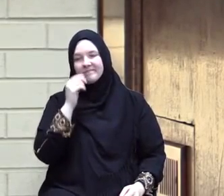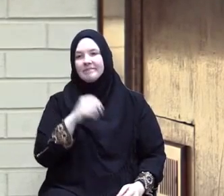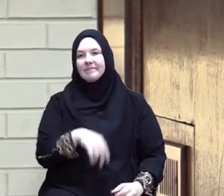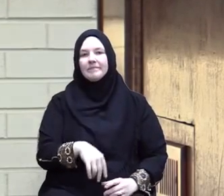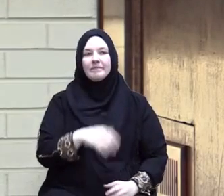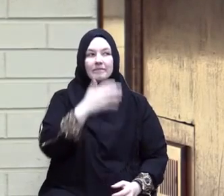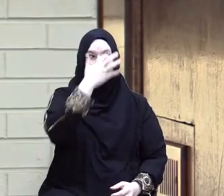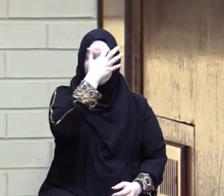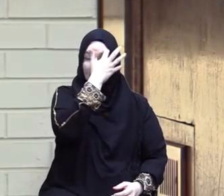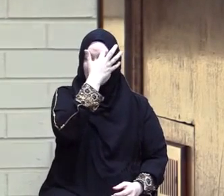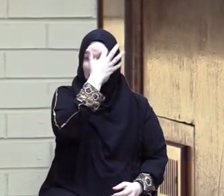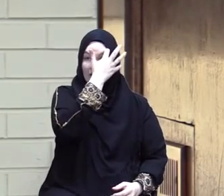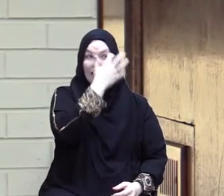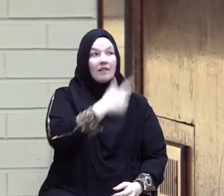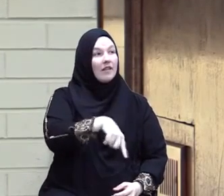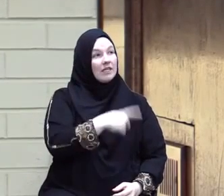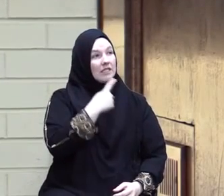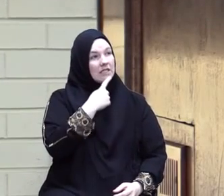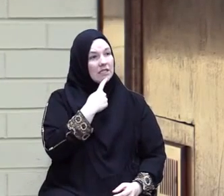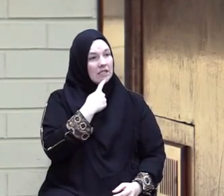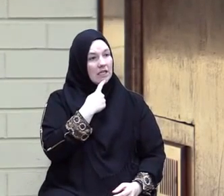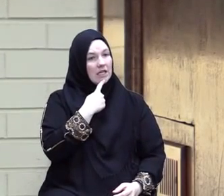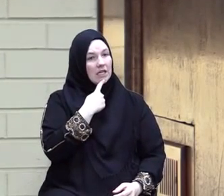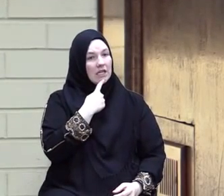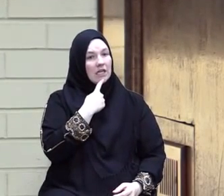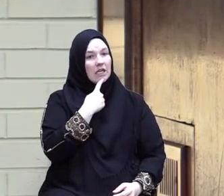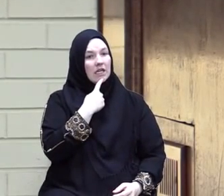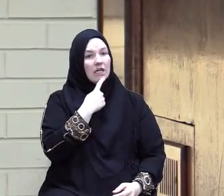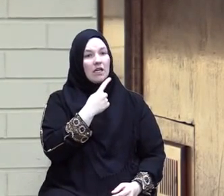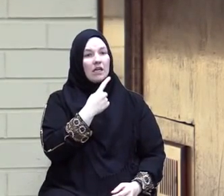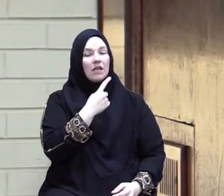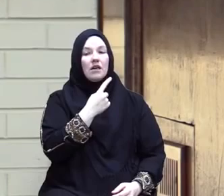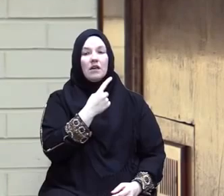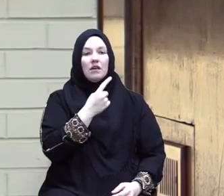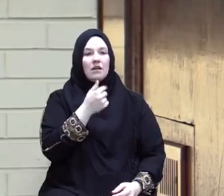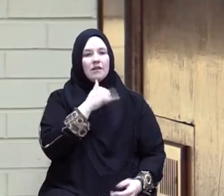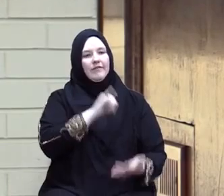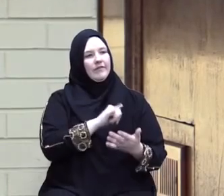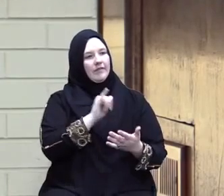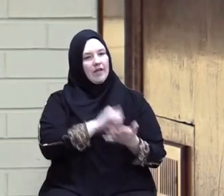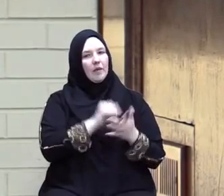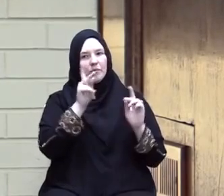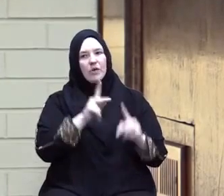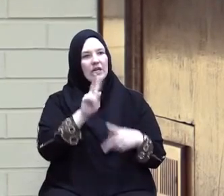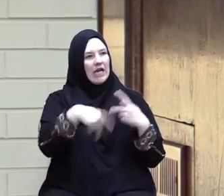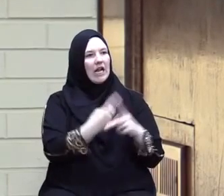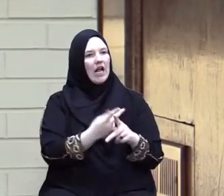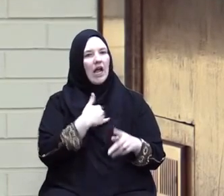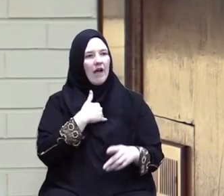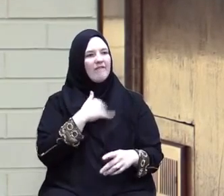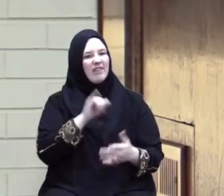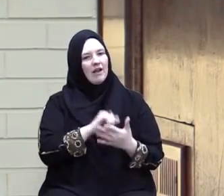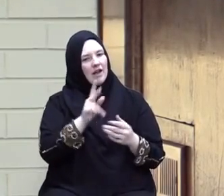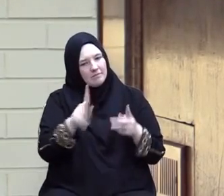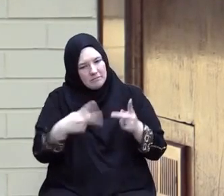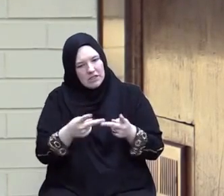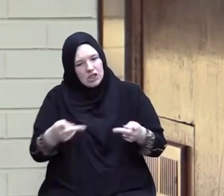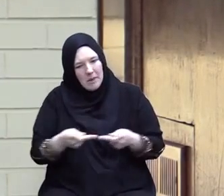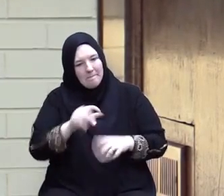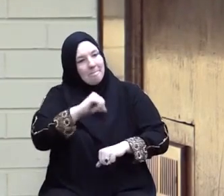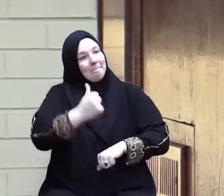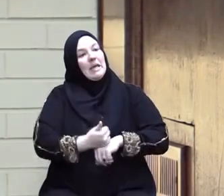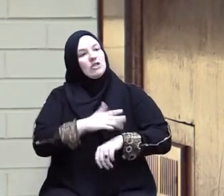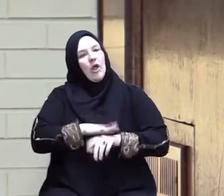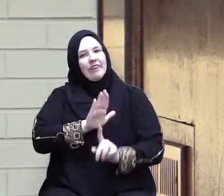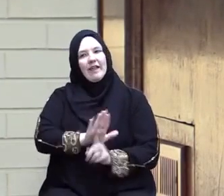kafirin has the day, they say, haven't we been supporting you? So they have this kind of flip-flop position based on the